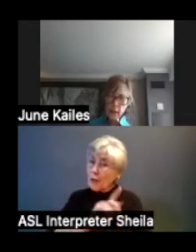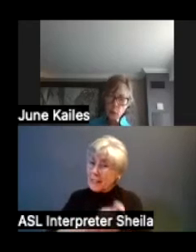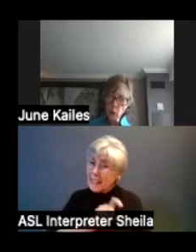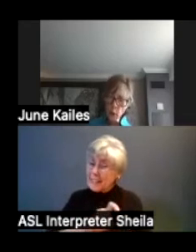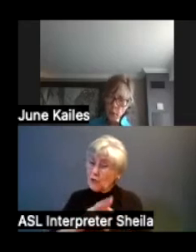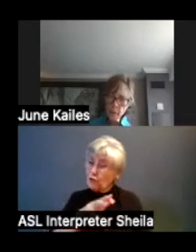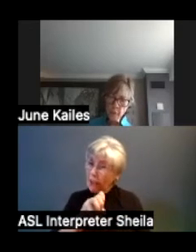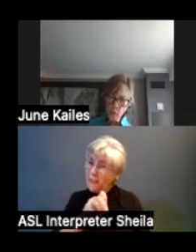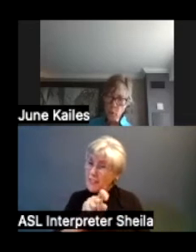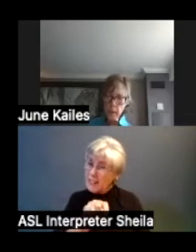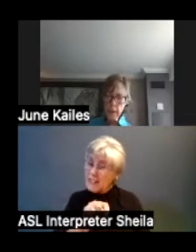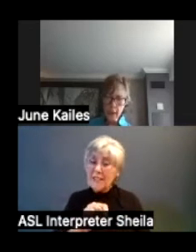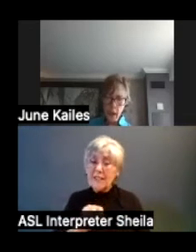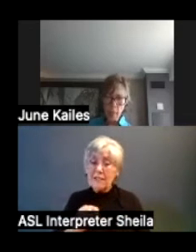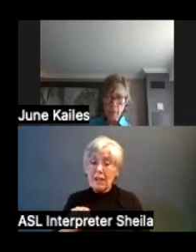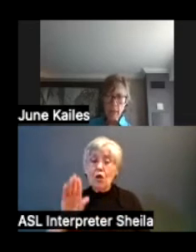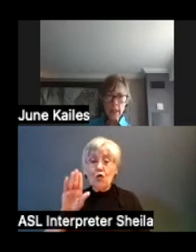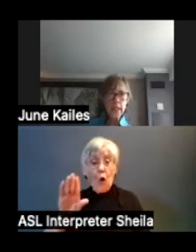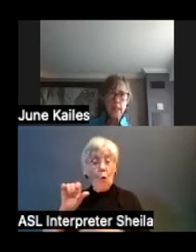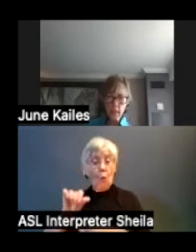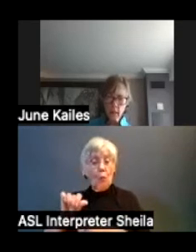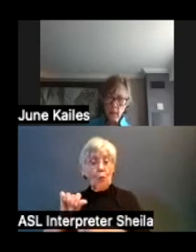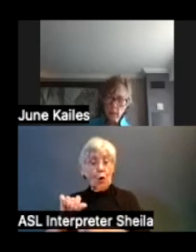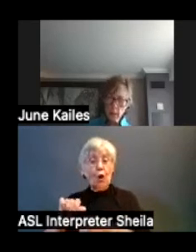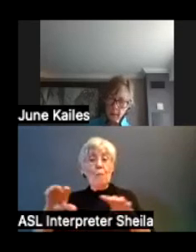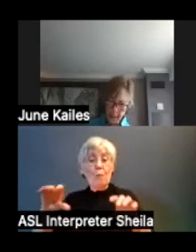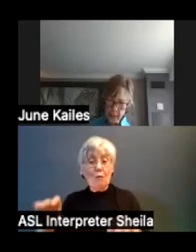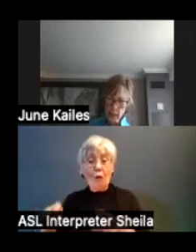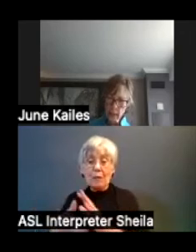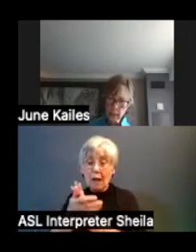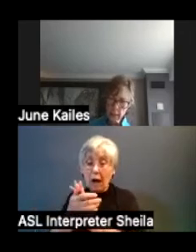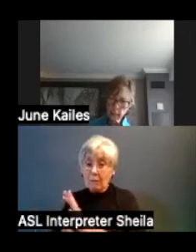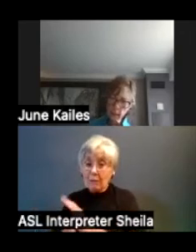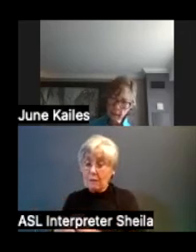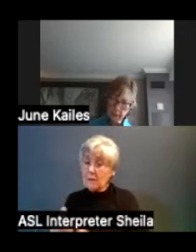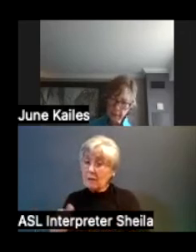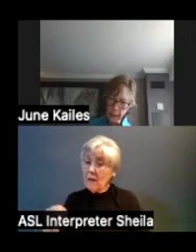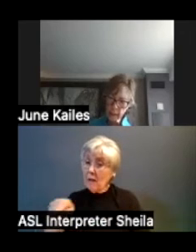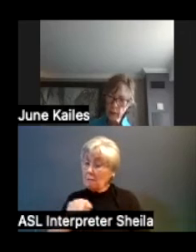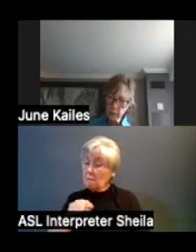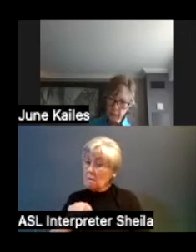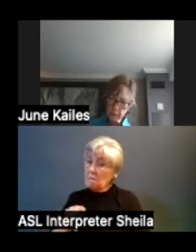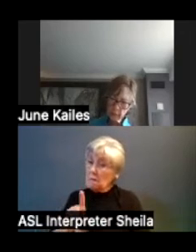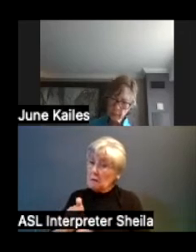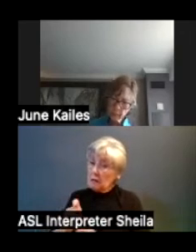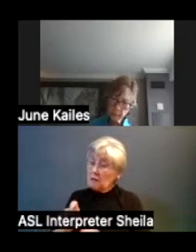Is your worker performance competencies tested? Are there